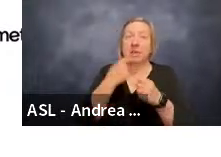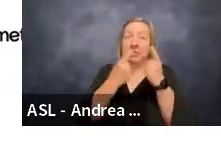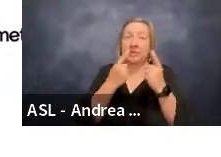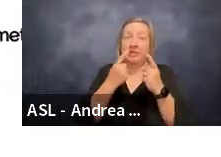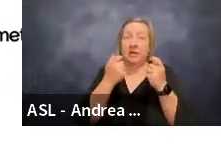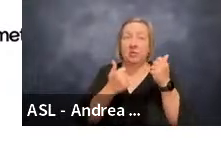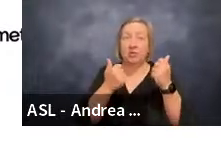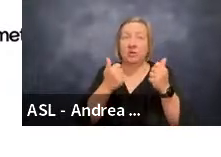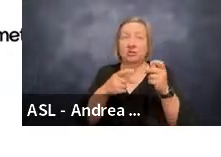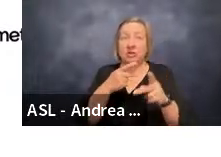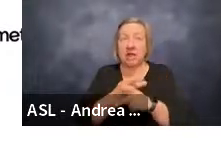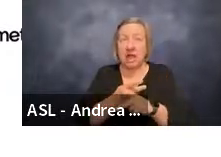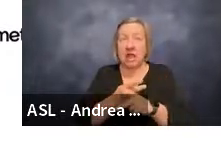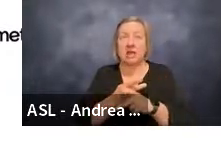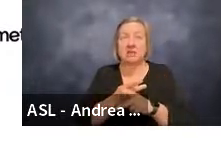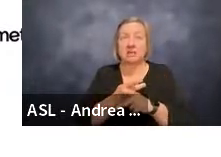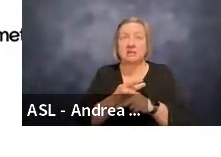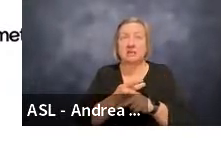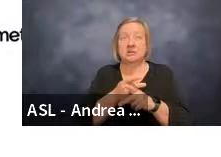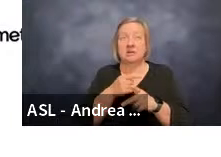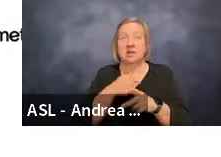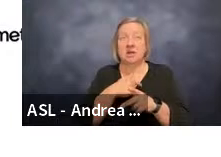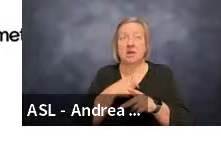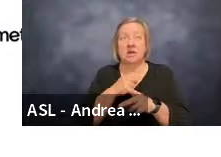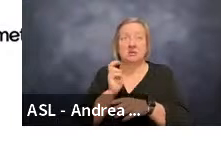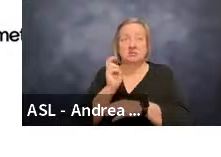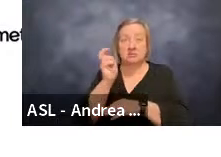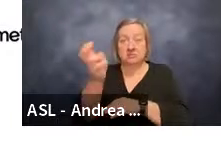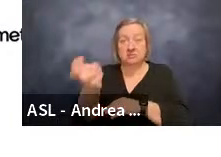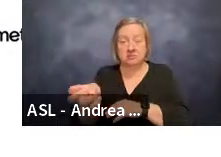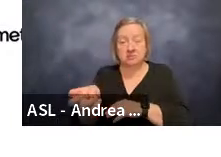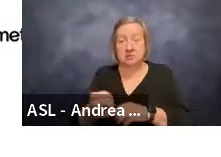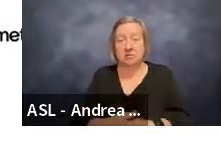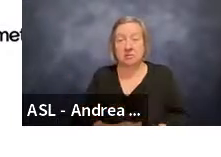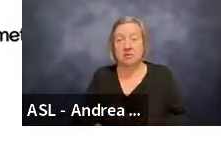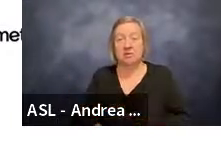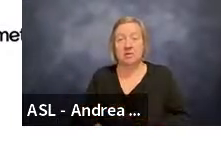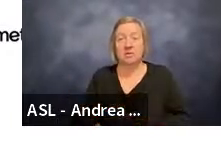of travel I use across the bridge.